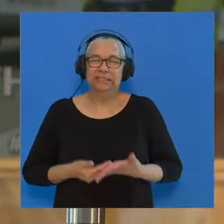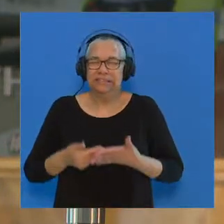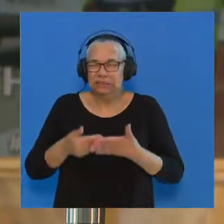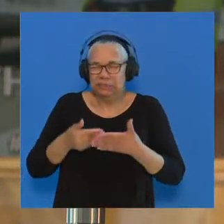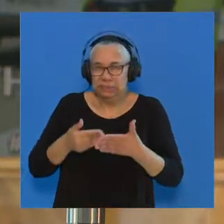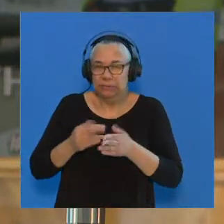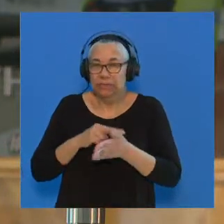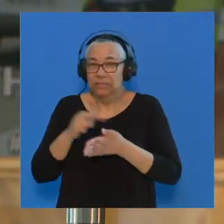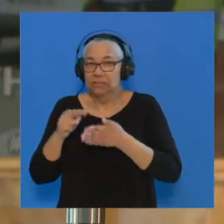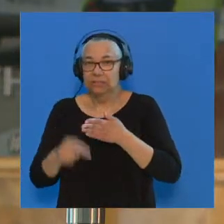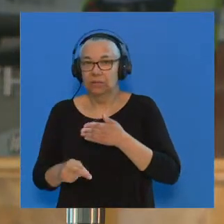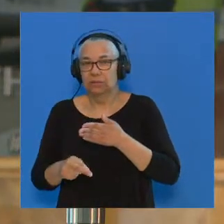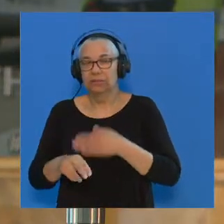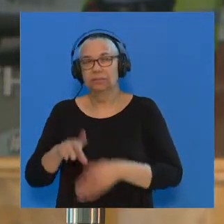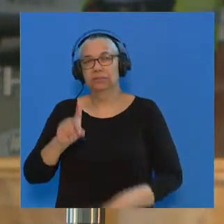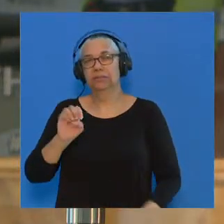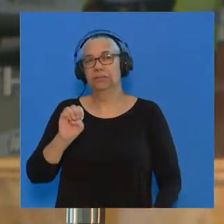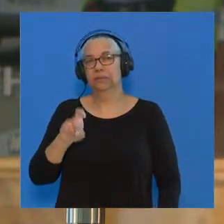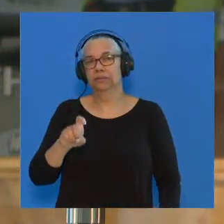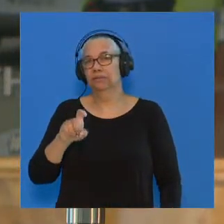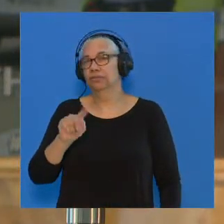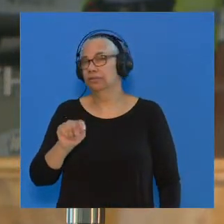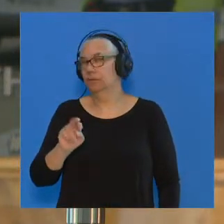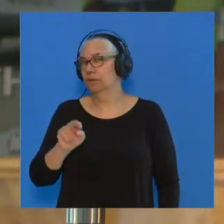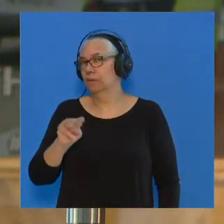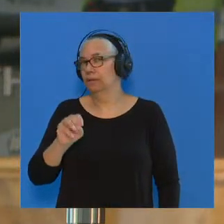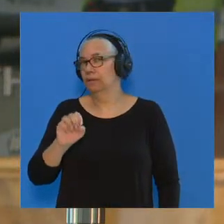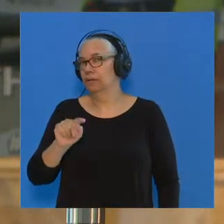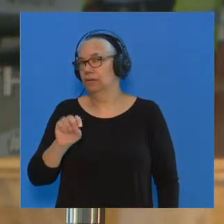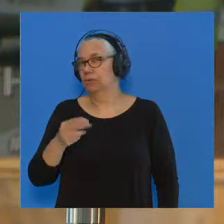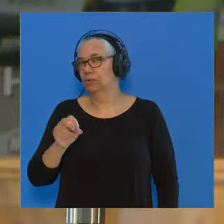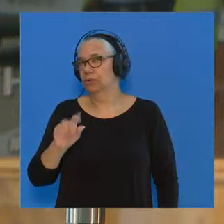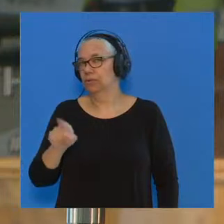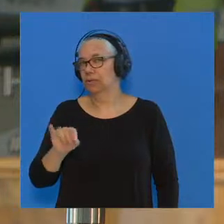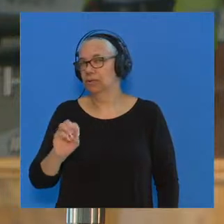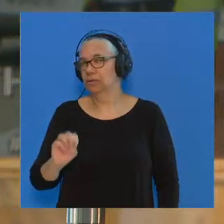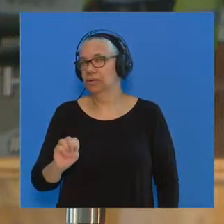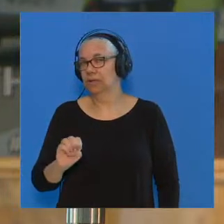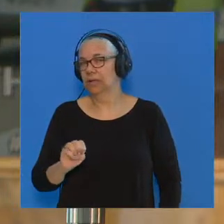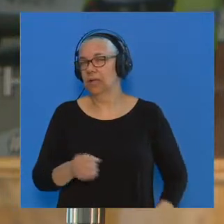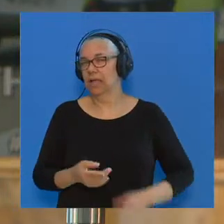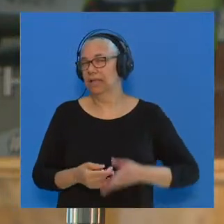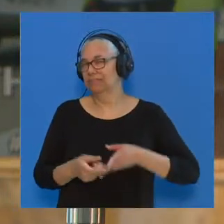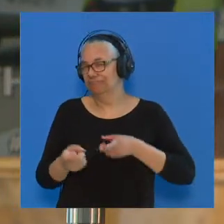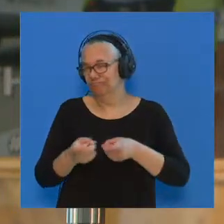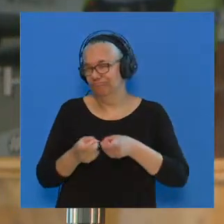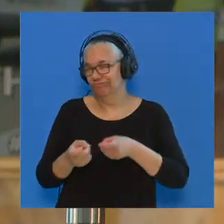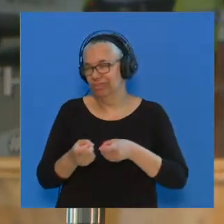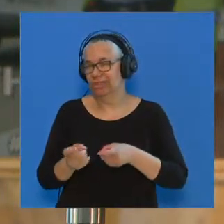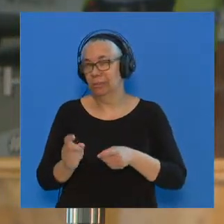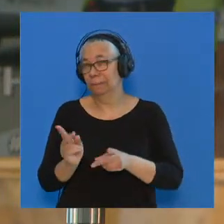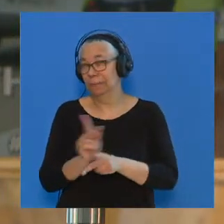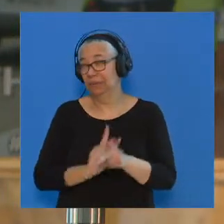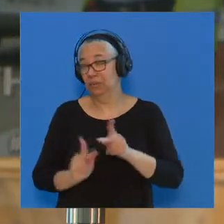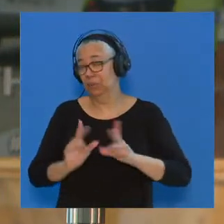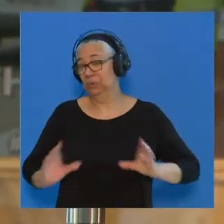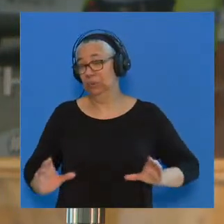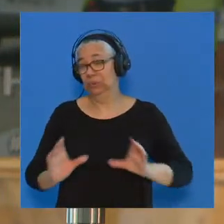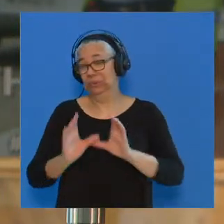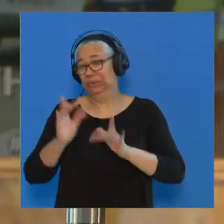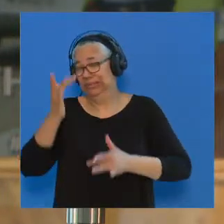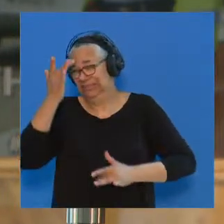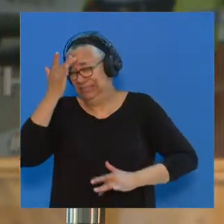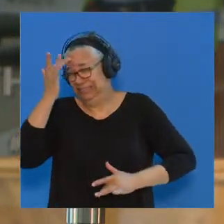of dexamethasone in treating the critically ill. That was just a few days ago. Has that changed